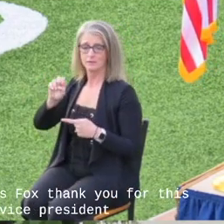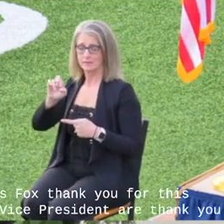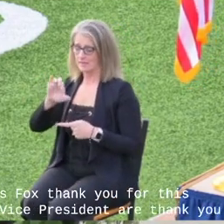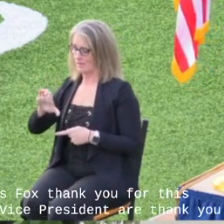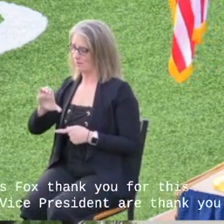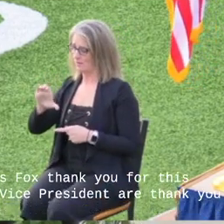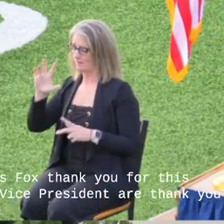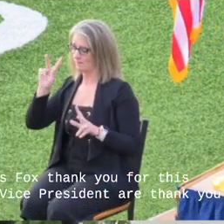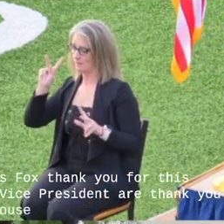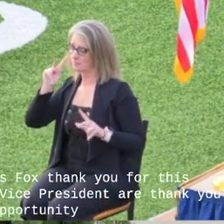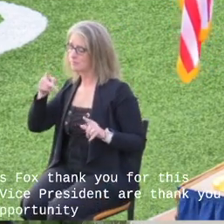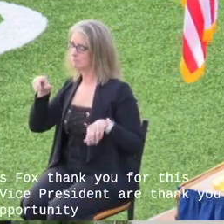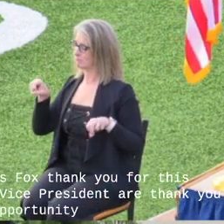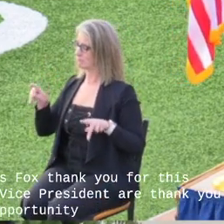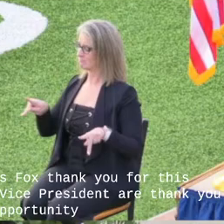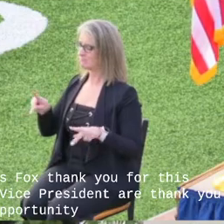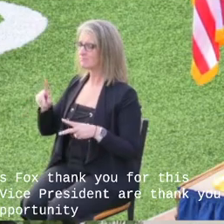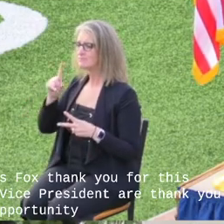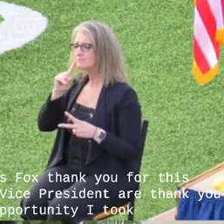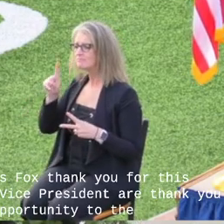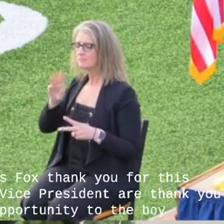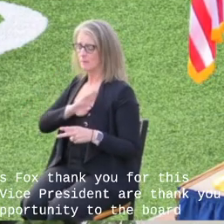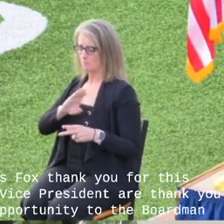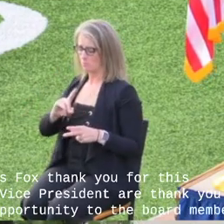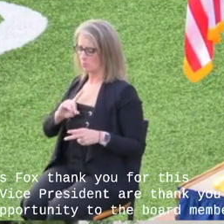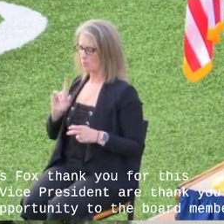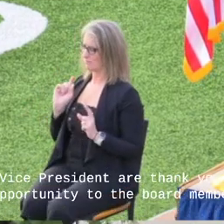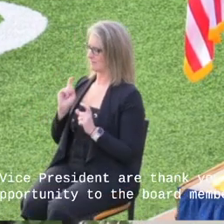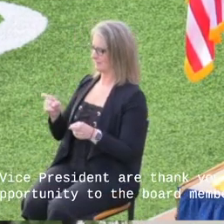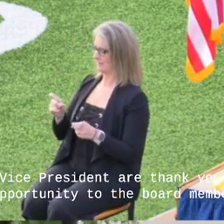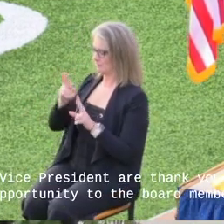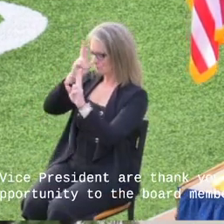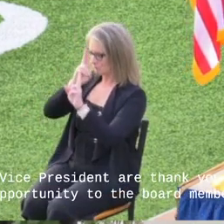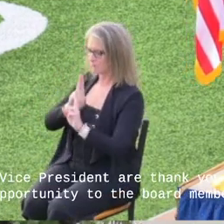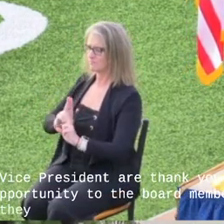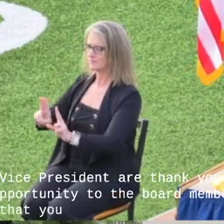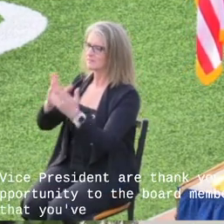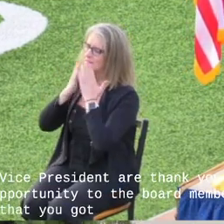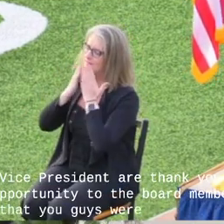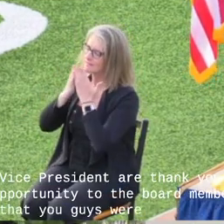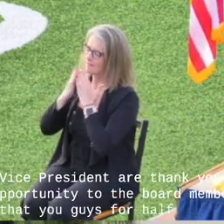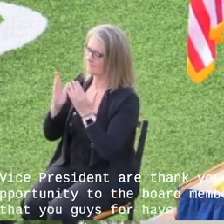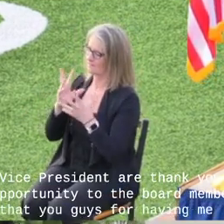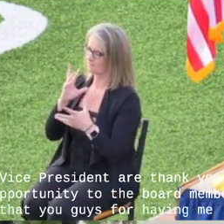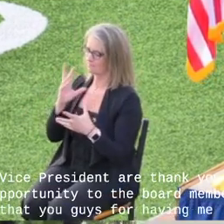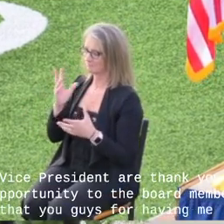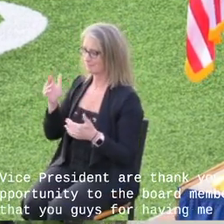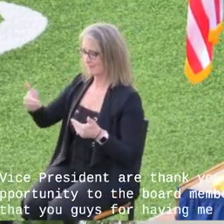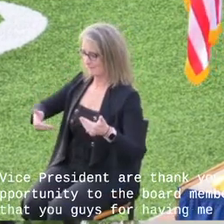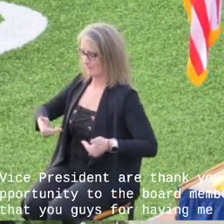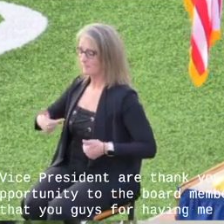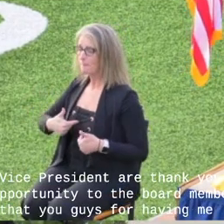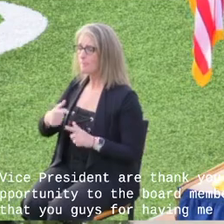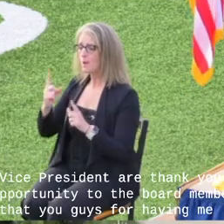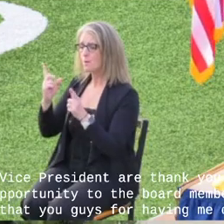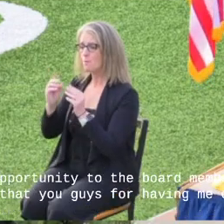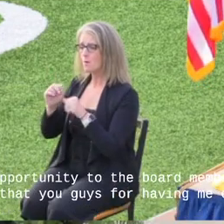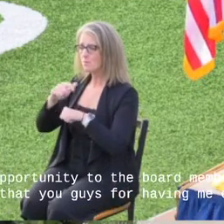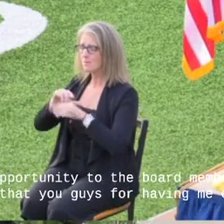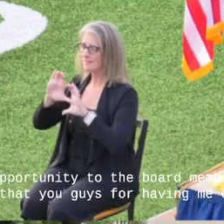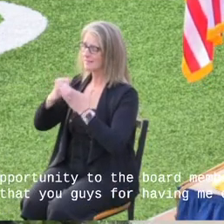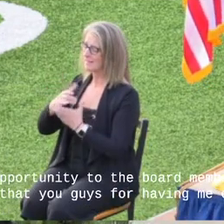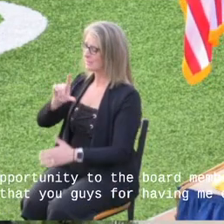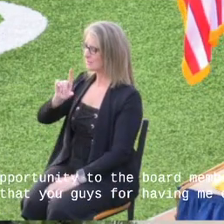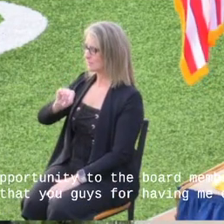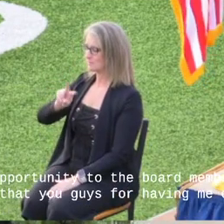you so much for this opportunity. To the board members, I give you honor. Thank you guys for having me. Can I say this one more time? Class